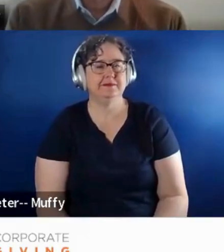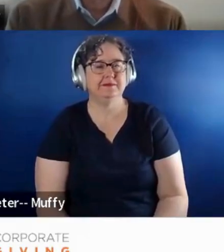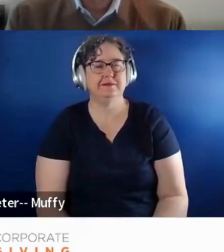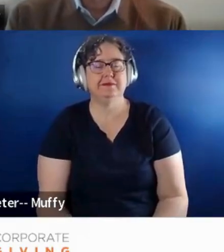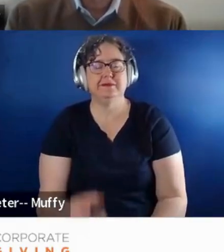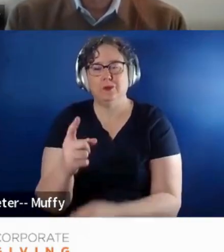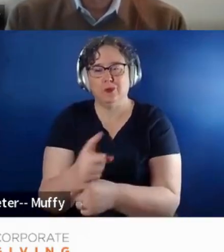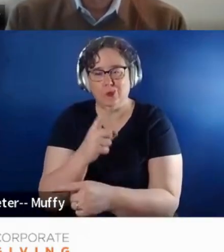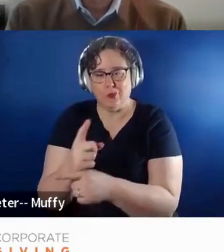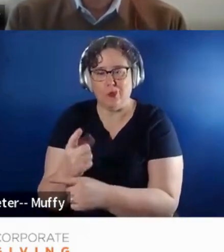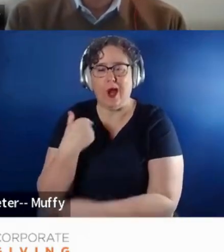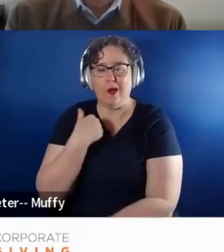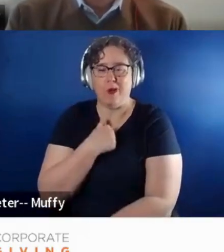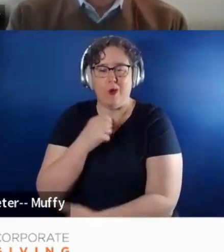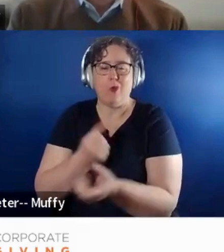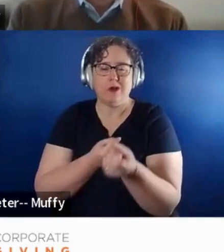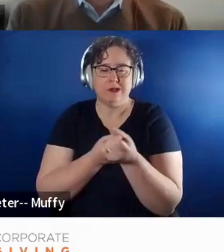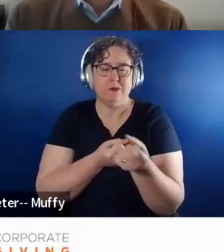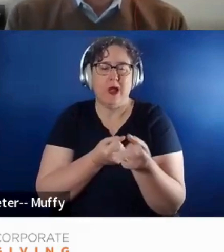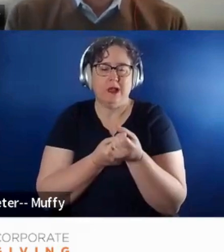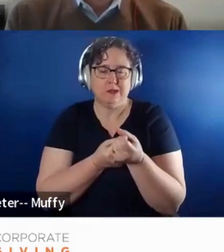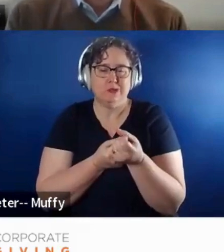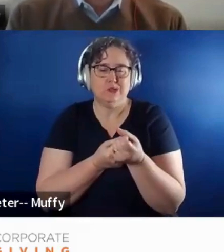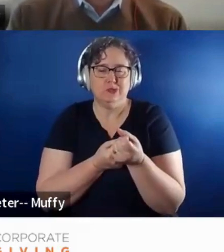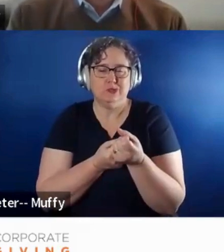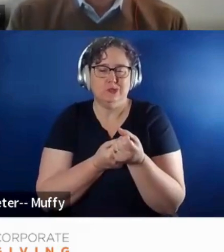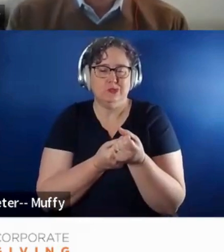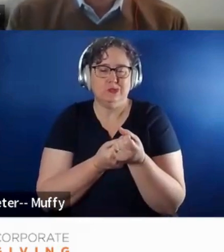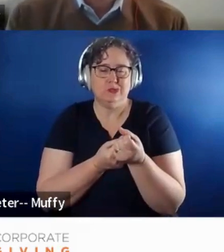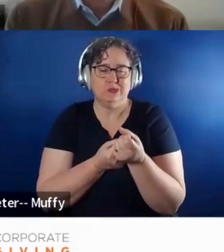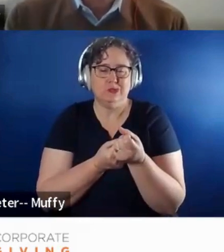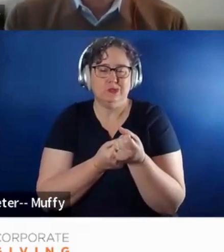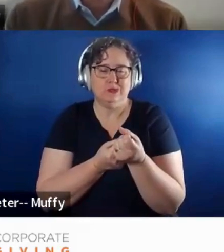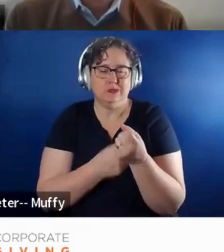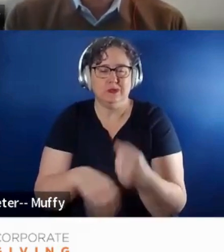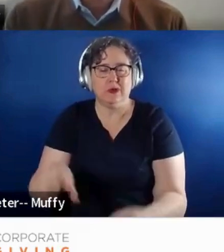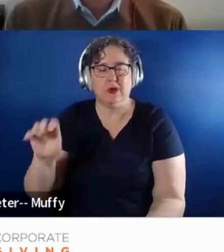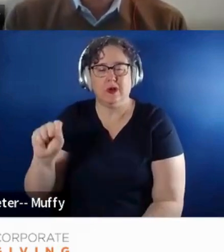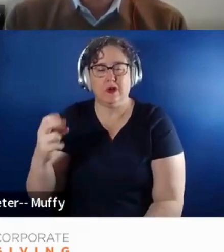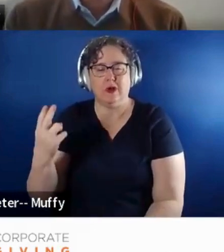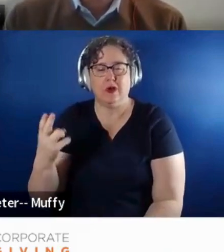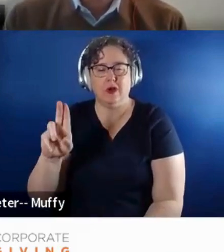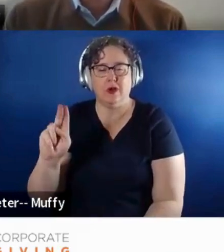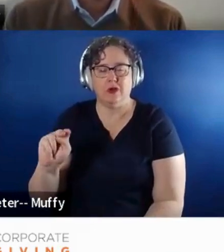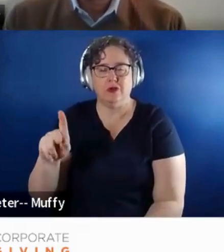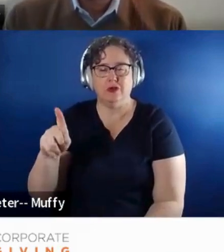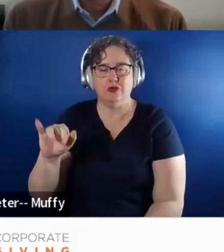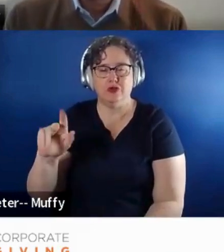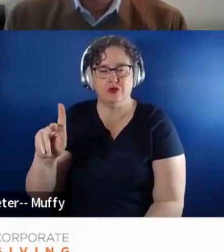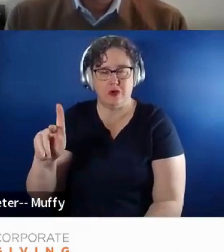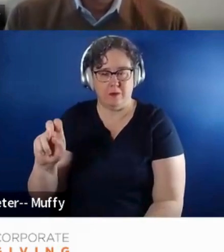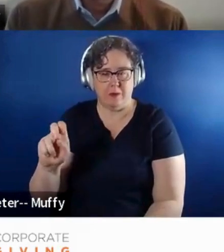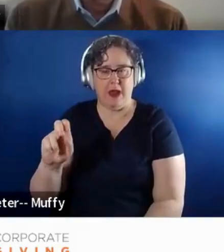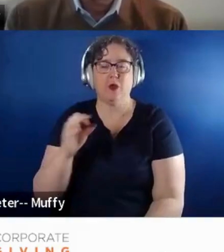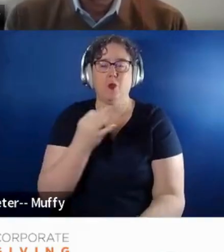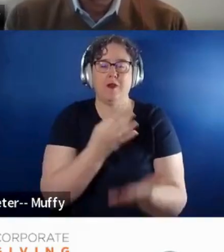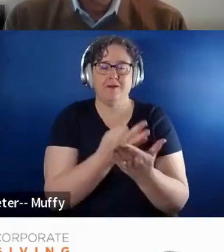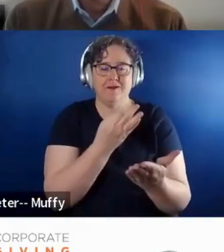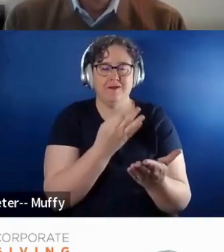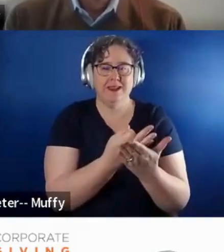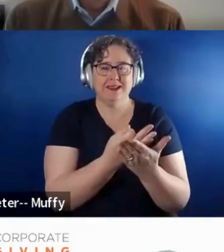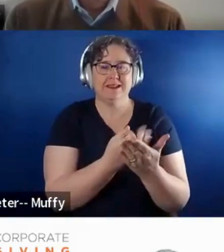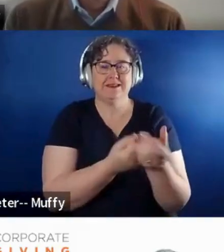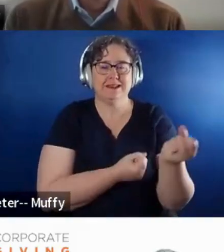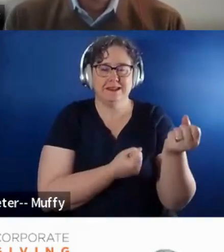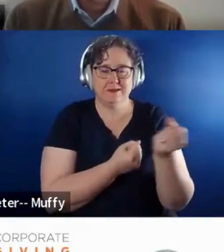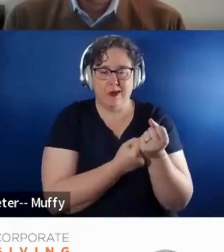Right, but we're sponsored by Shunpike, so we're a fiscally sponsored organization